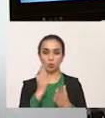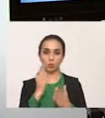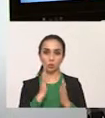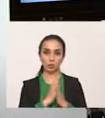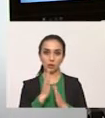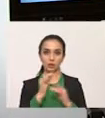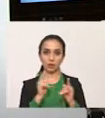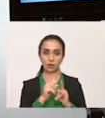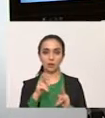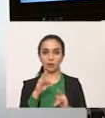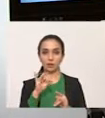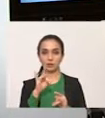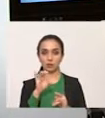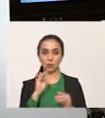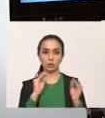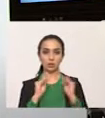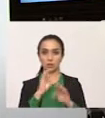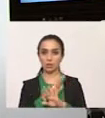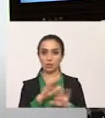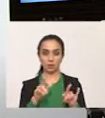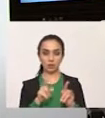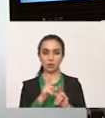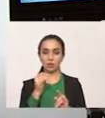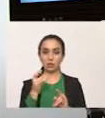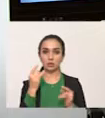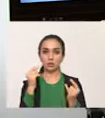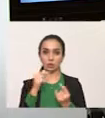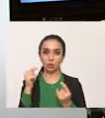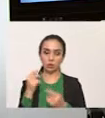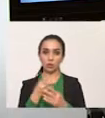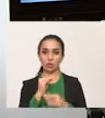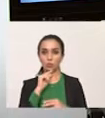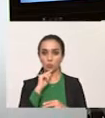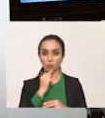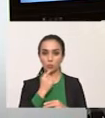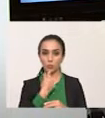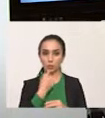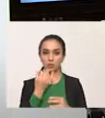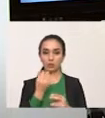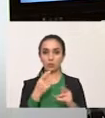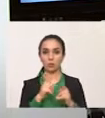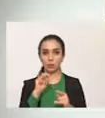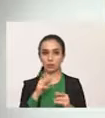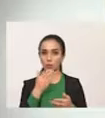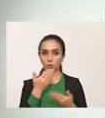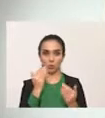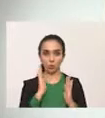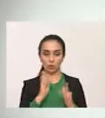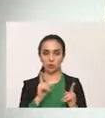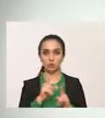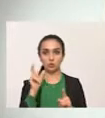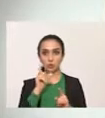ham yadrosi shakllanmagan, ixtisoslashgan murakkab organoidlari yo'q. Ko'k